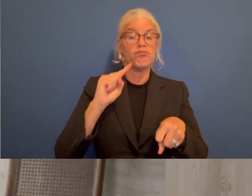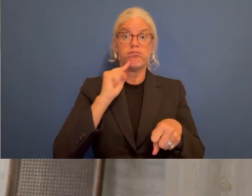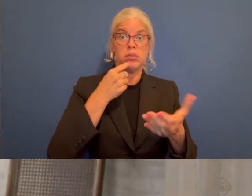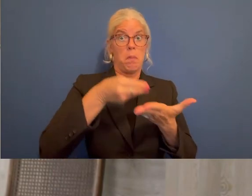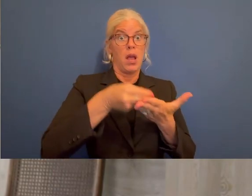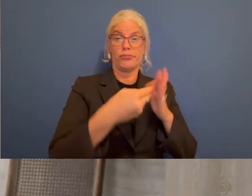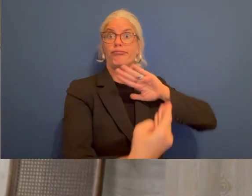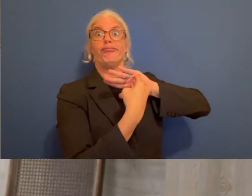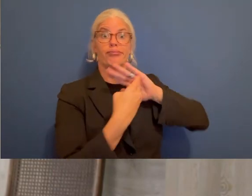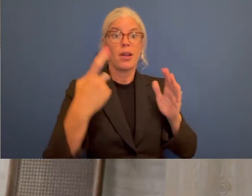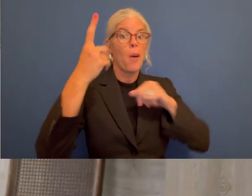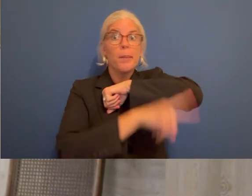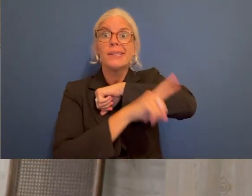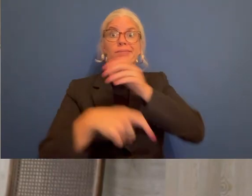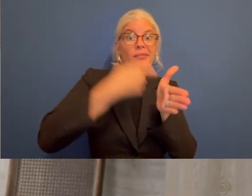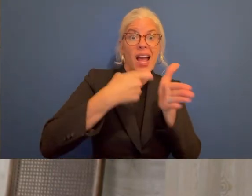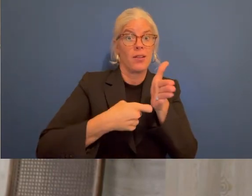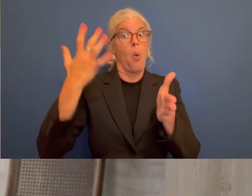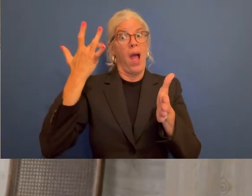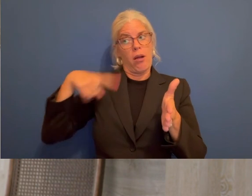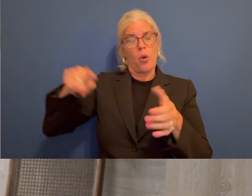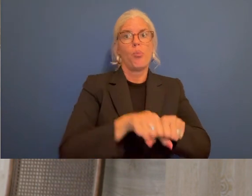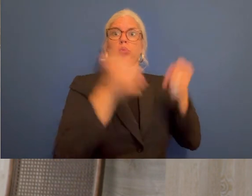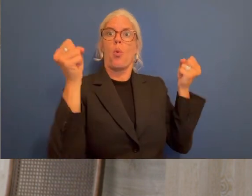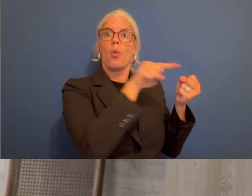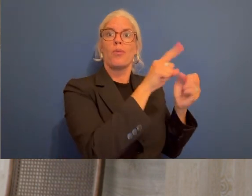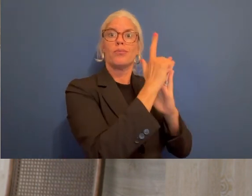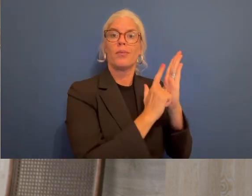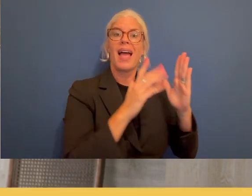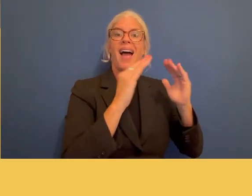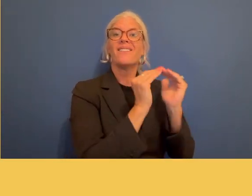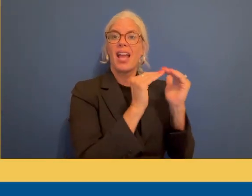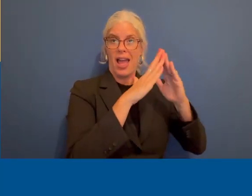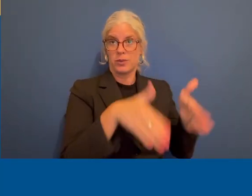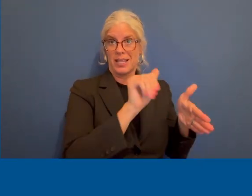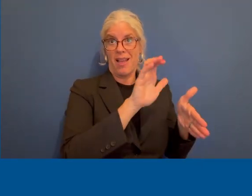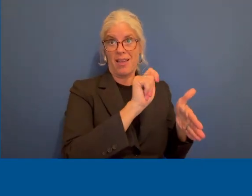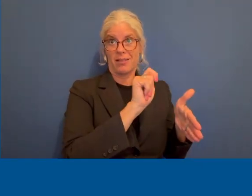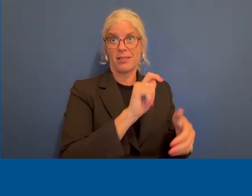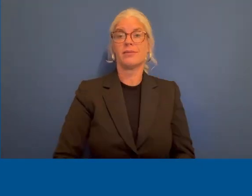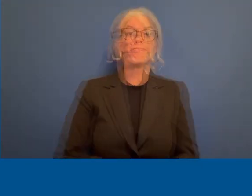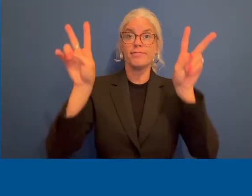face significant financial penalties for violations of the Fair Housing Act.